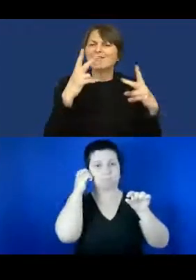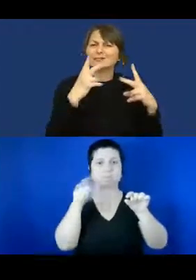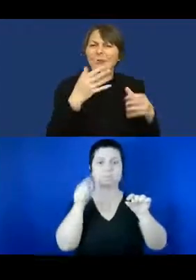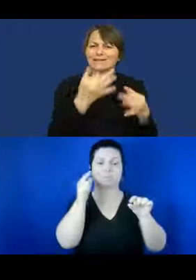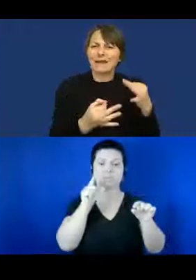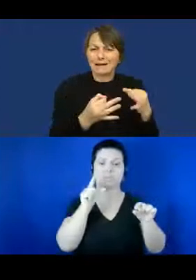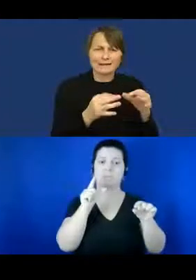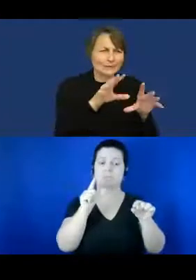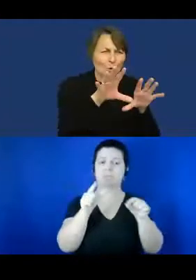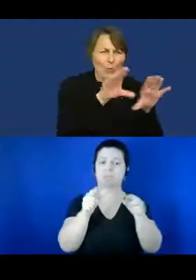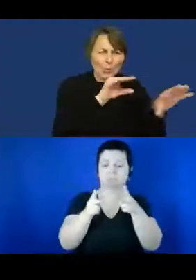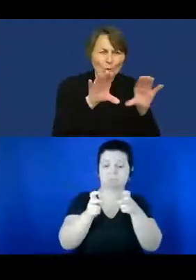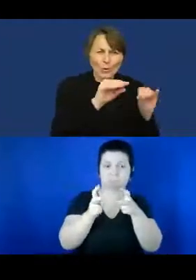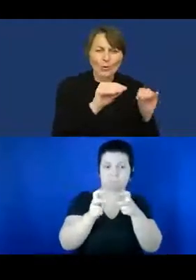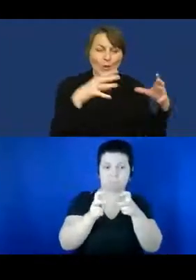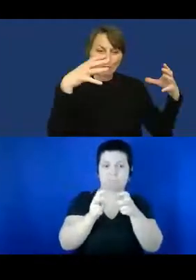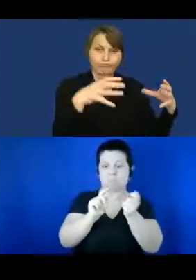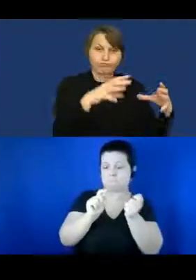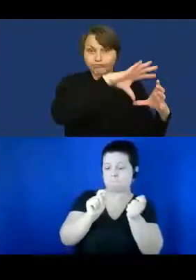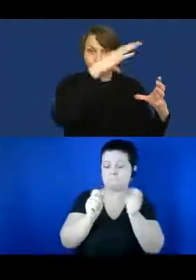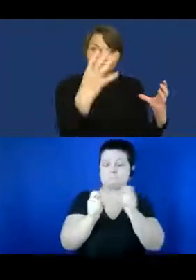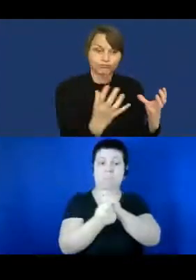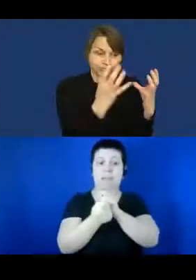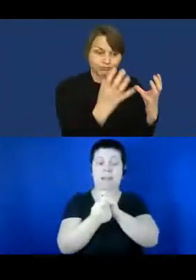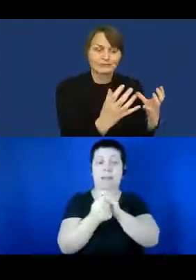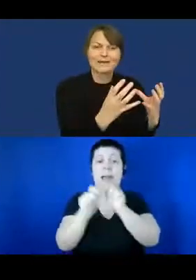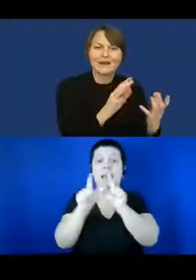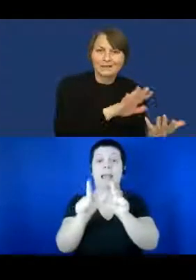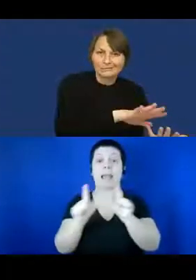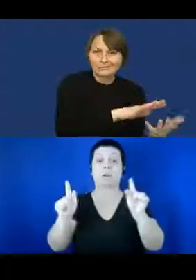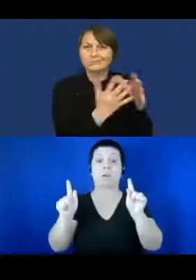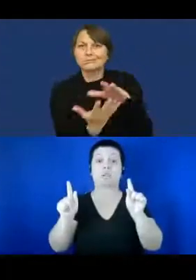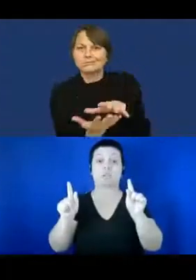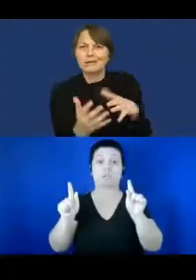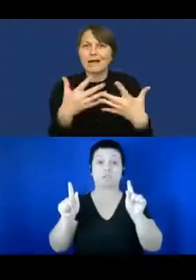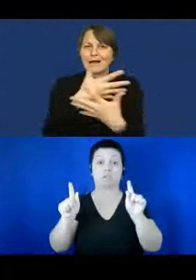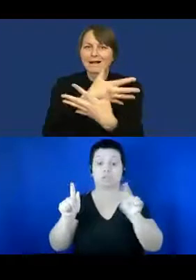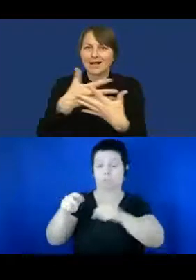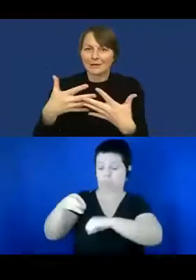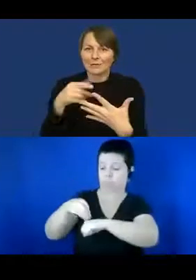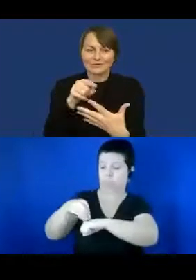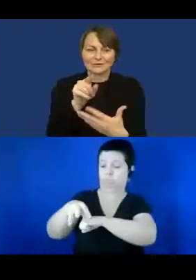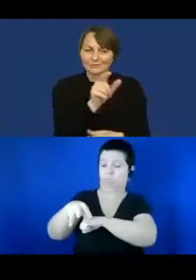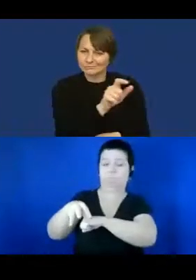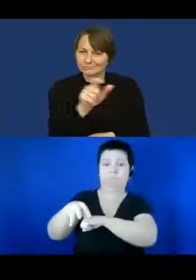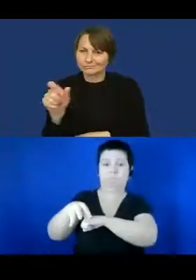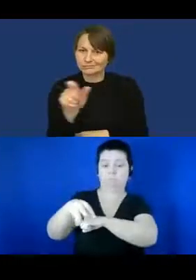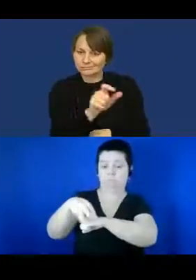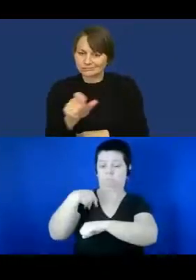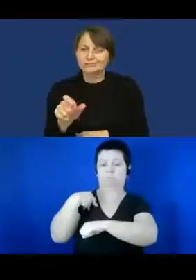turn those into language that can inform the user and convert it into a haptic